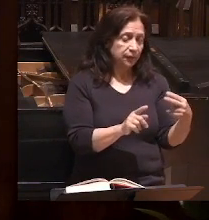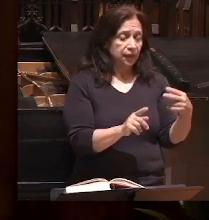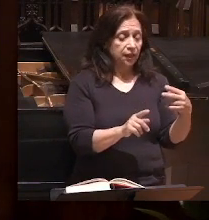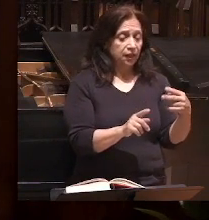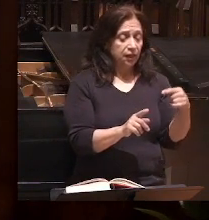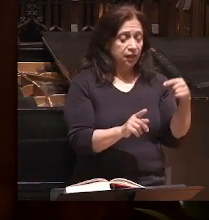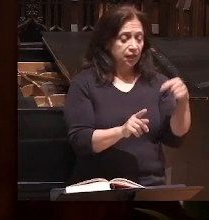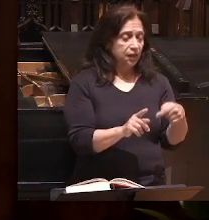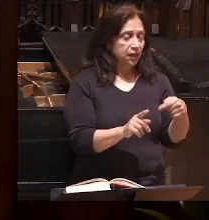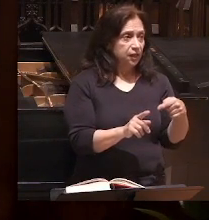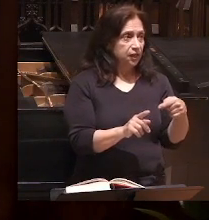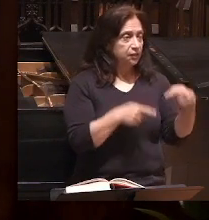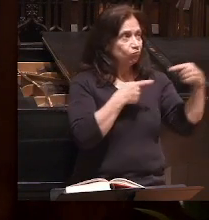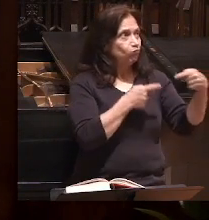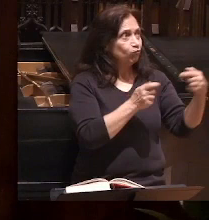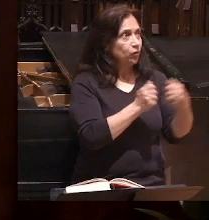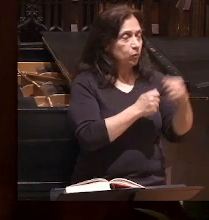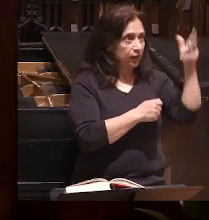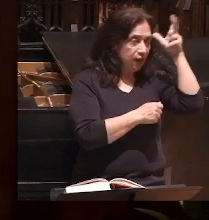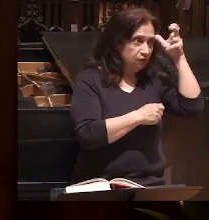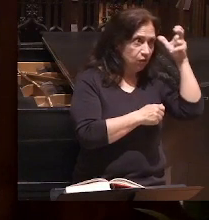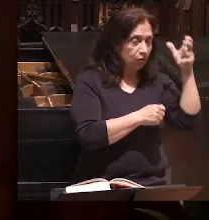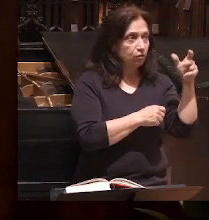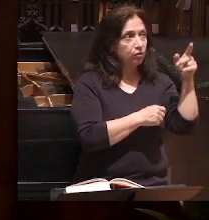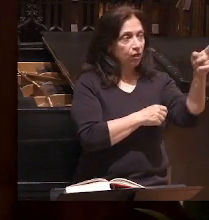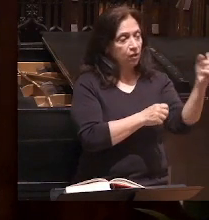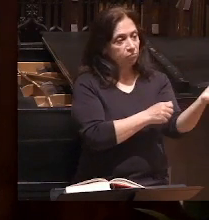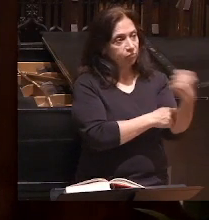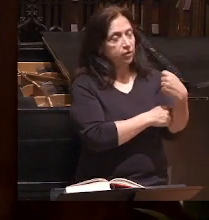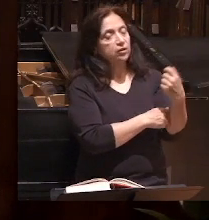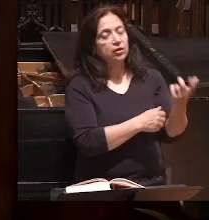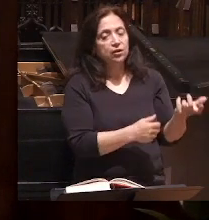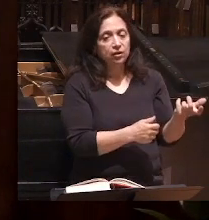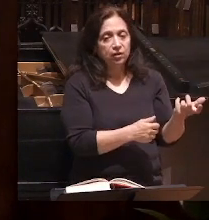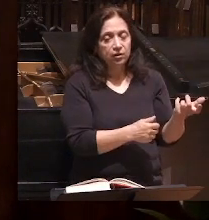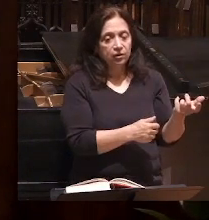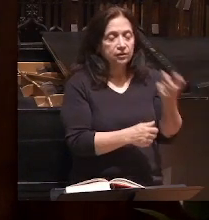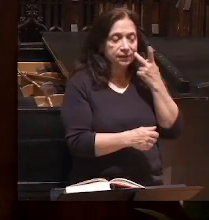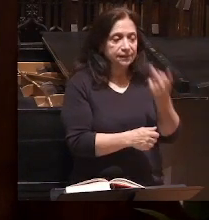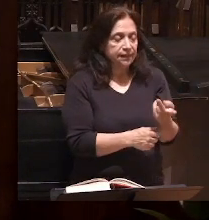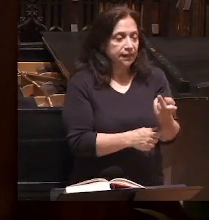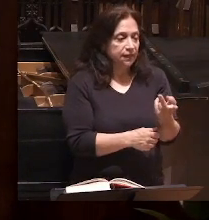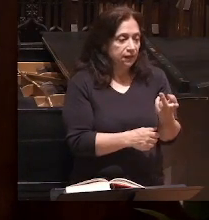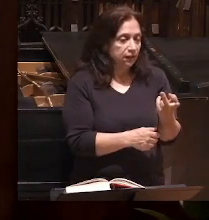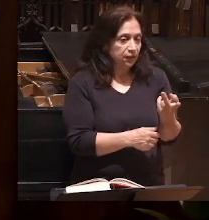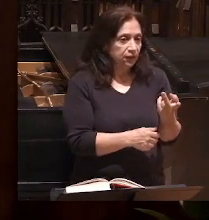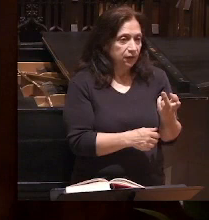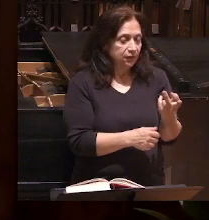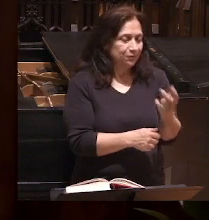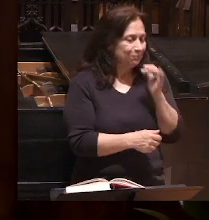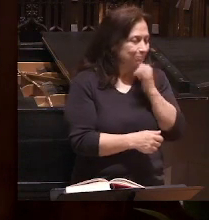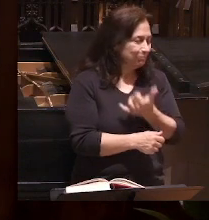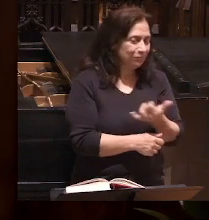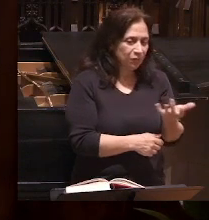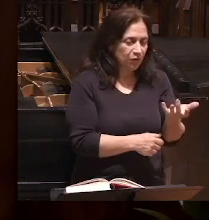Quixote's misadventures with evil windmills might be seen as misguided.